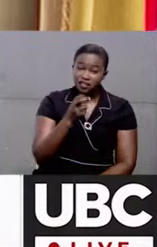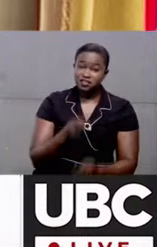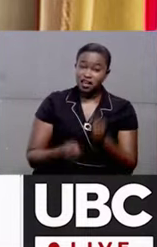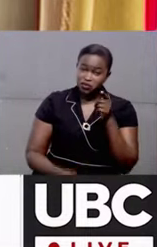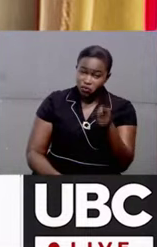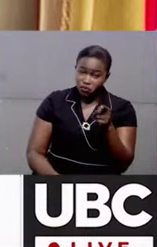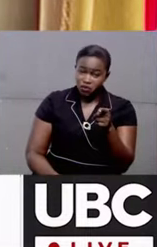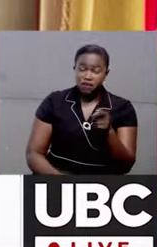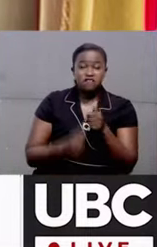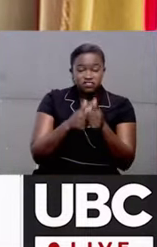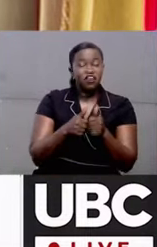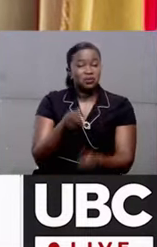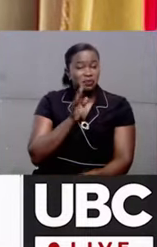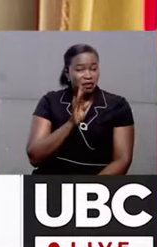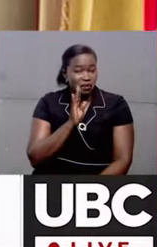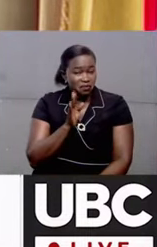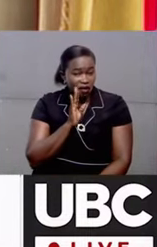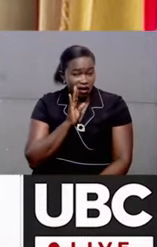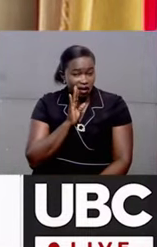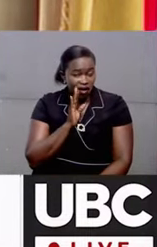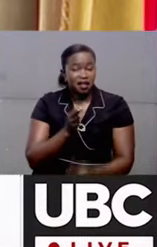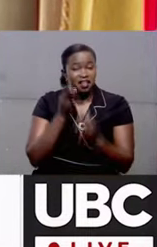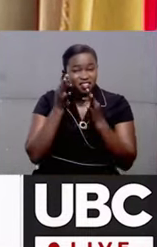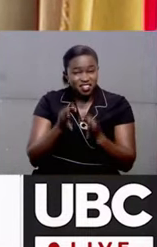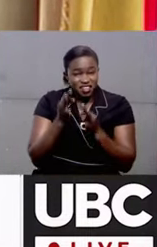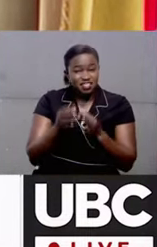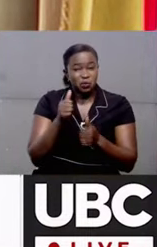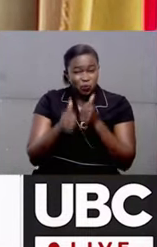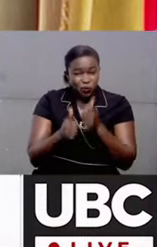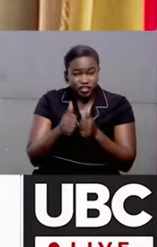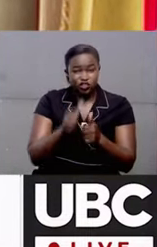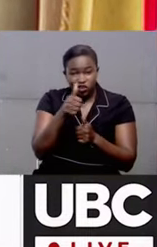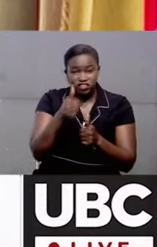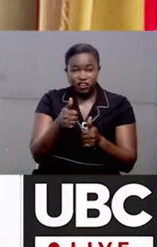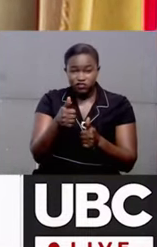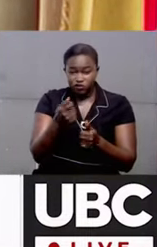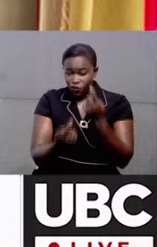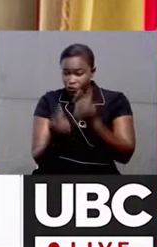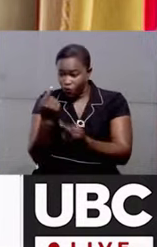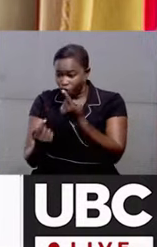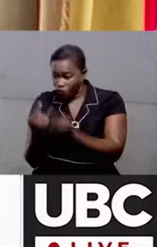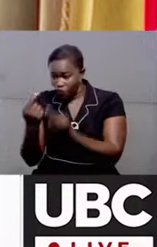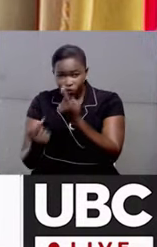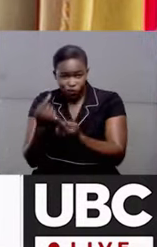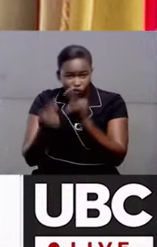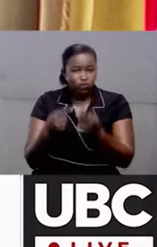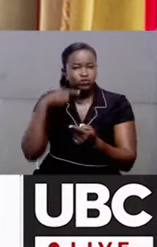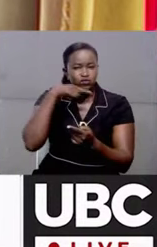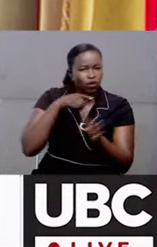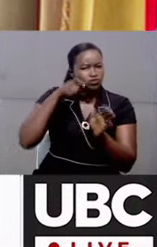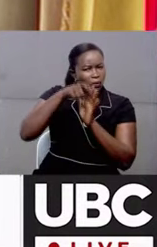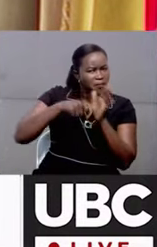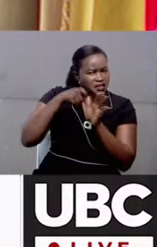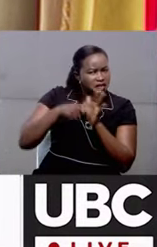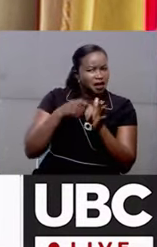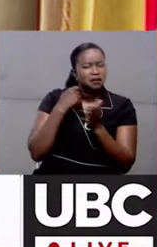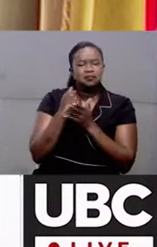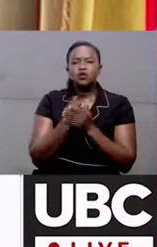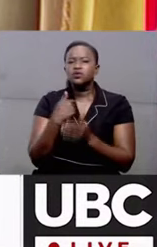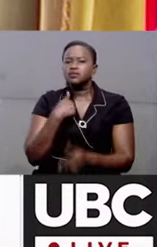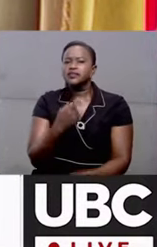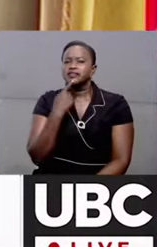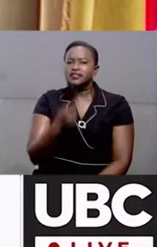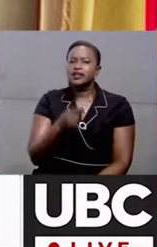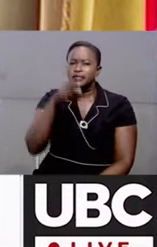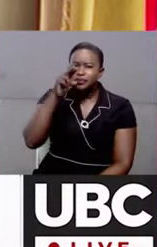on hearsay, on things that you have cooked on the social media, because I have said no